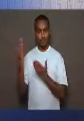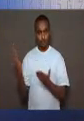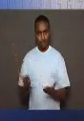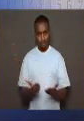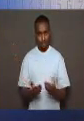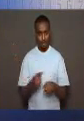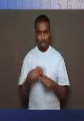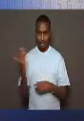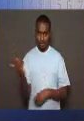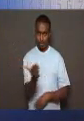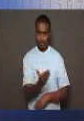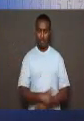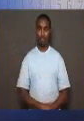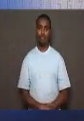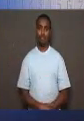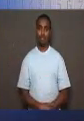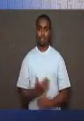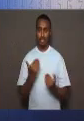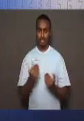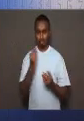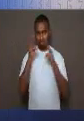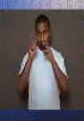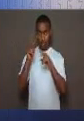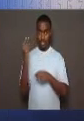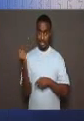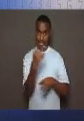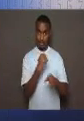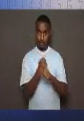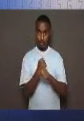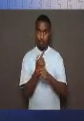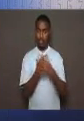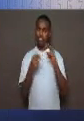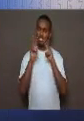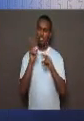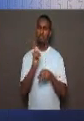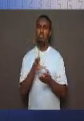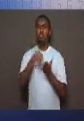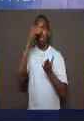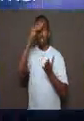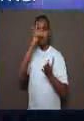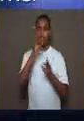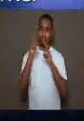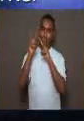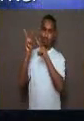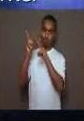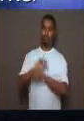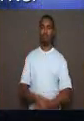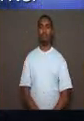Welcome back, everyone. Let us take a look at each job and see what we can learn.